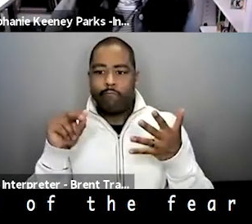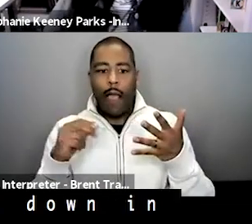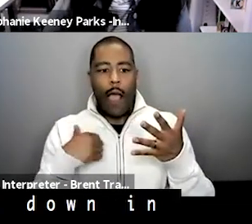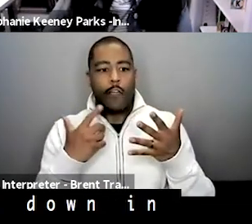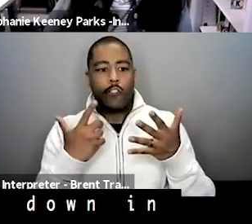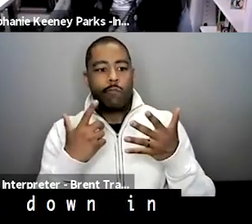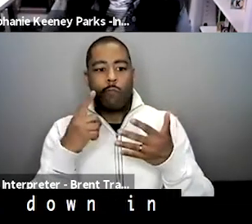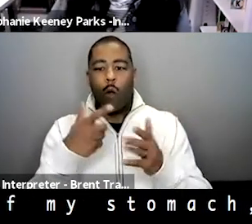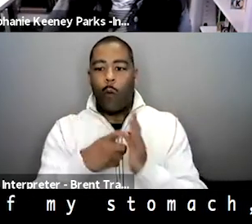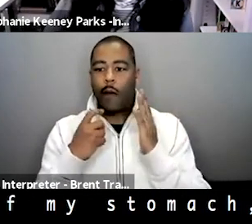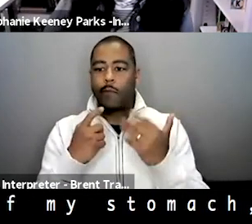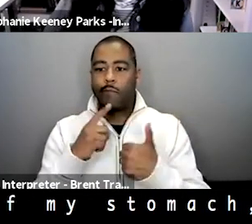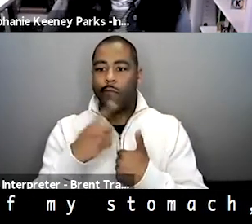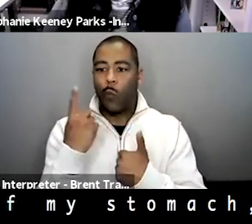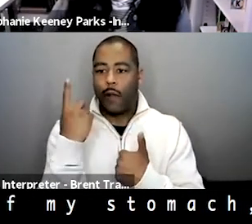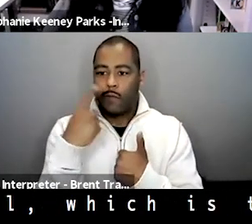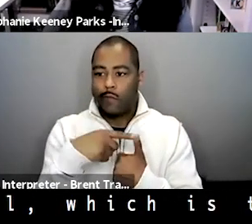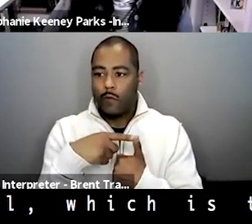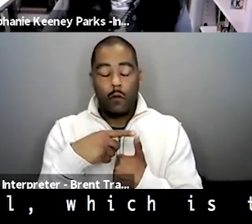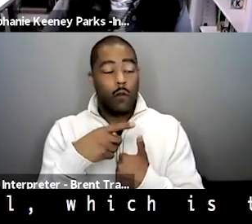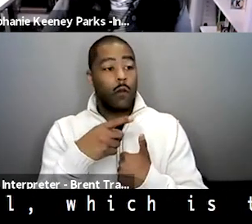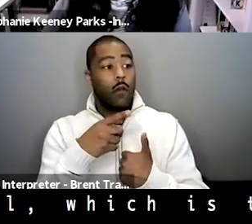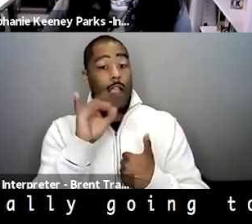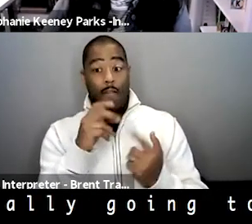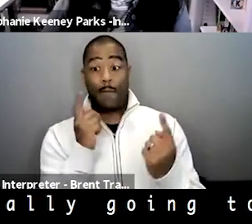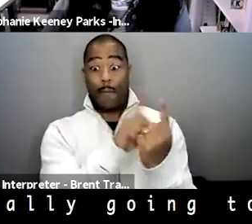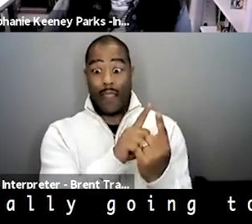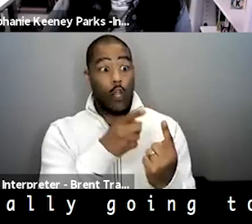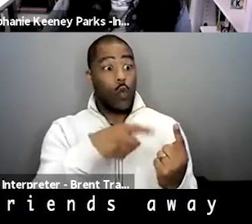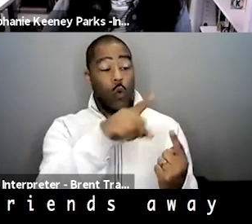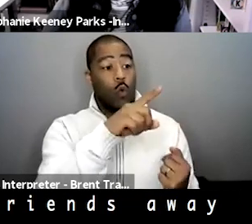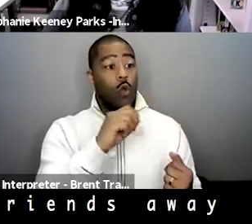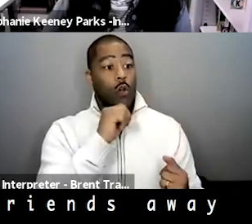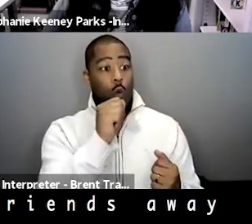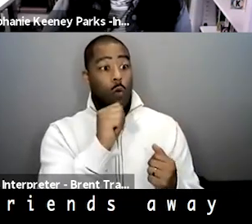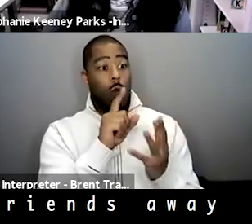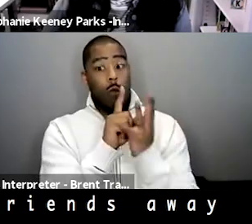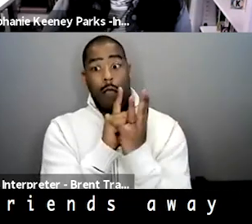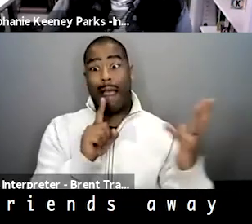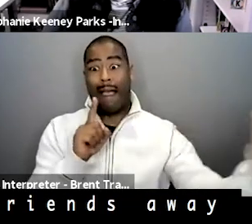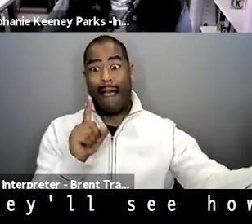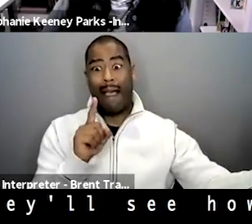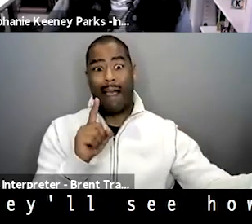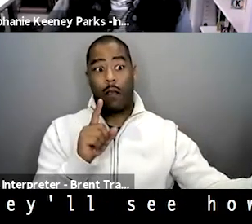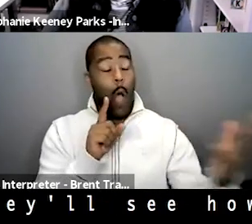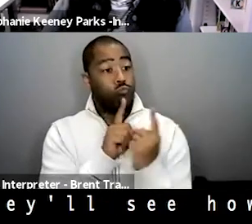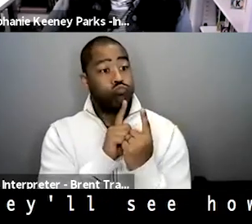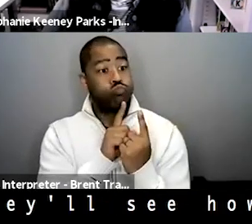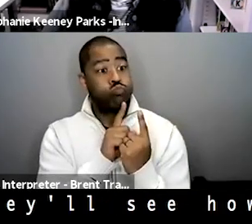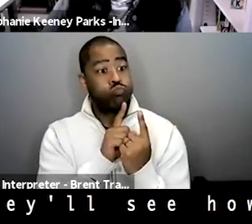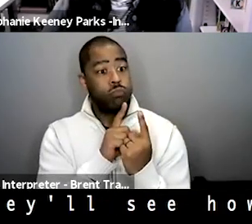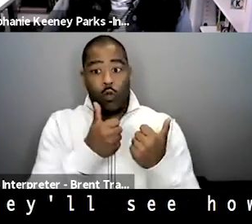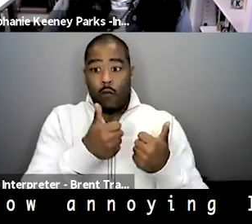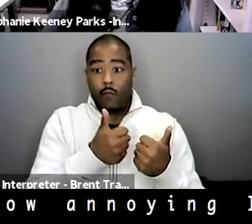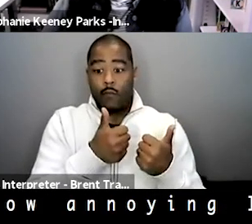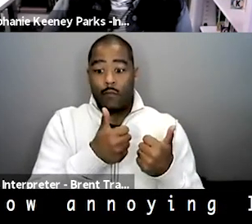eventually. And that's kind of the fear that lives deep down in the base of my stomach and always will, which is that I'm eventually going to drive all my friends away